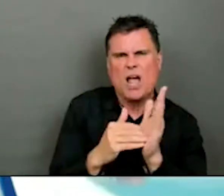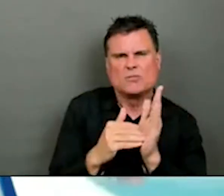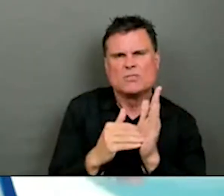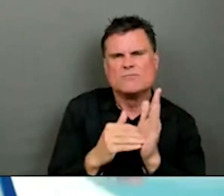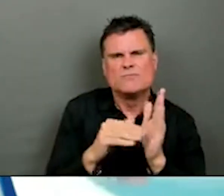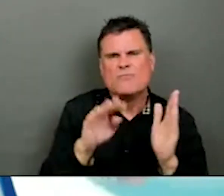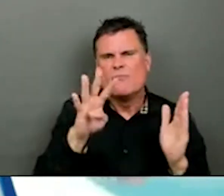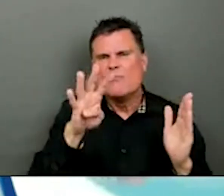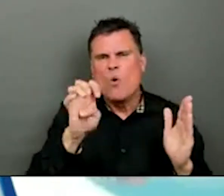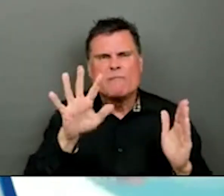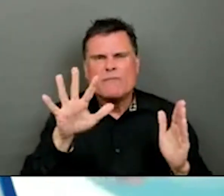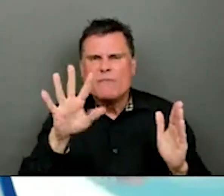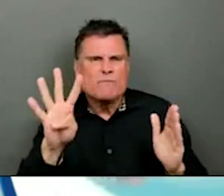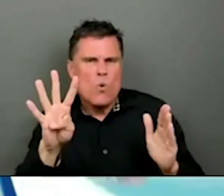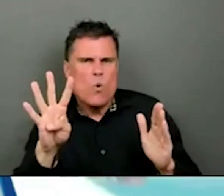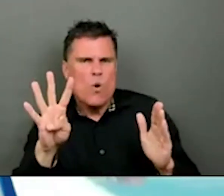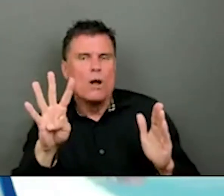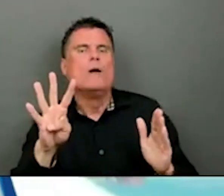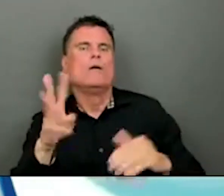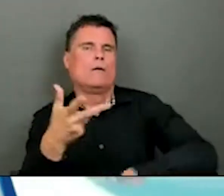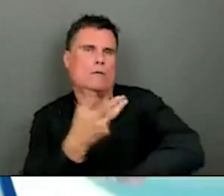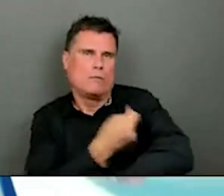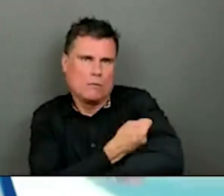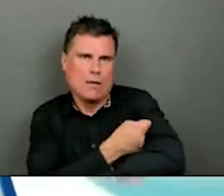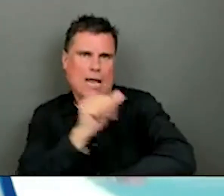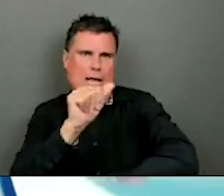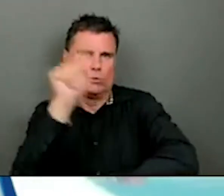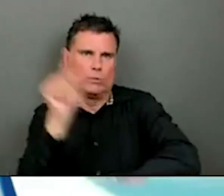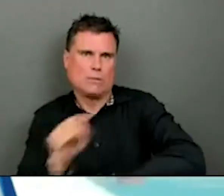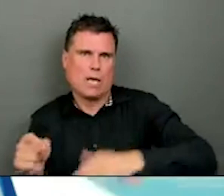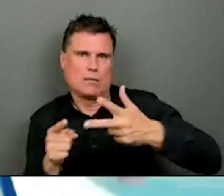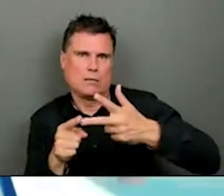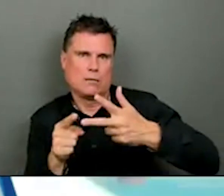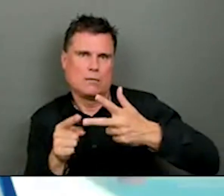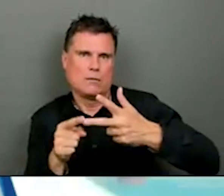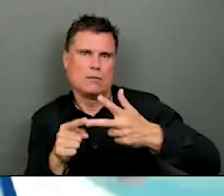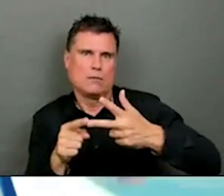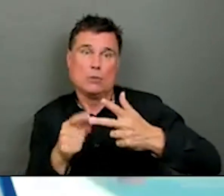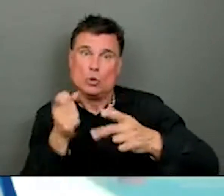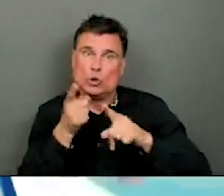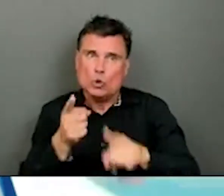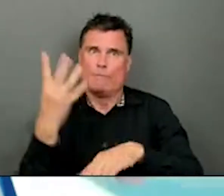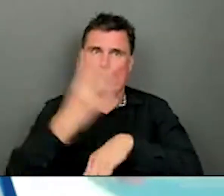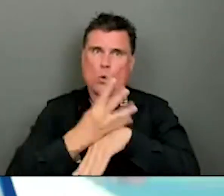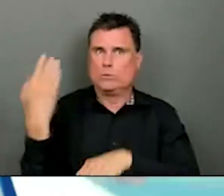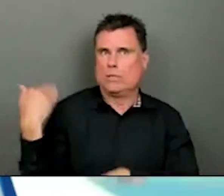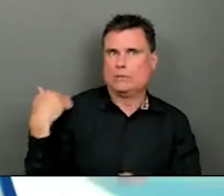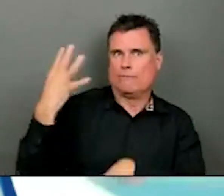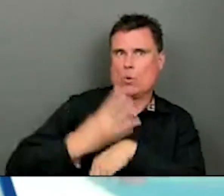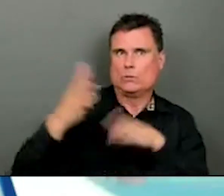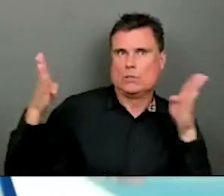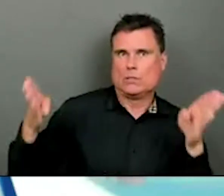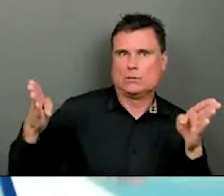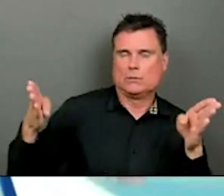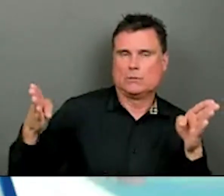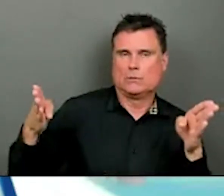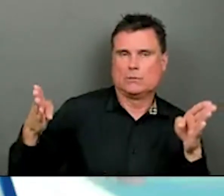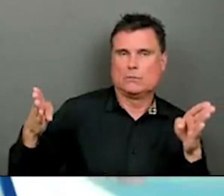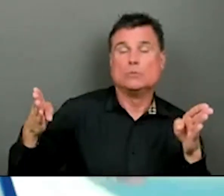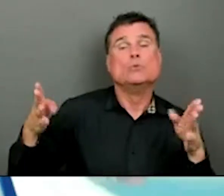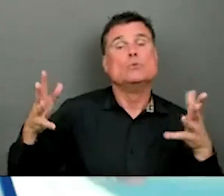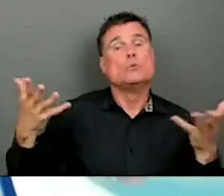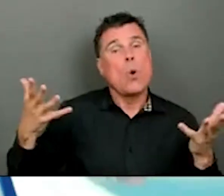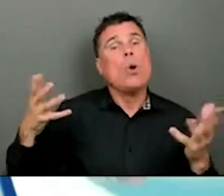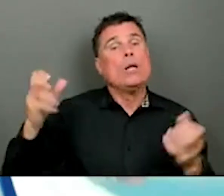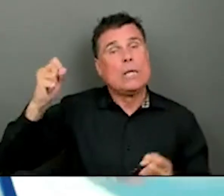14,454 doses over 4 days. So you see a decline, absolutely, in the AstraZeneca against what we were doing before. Not as steep a